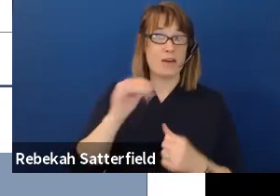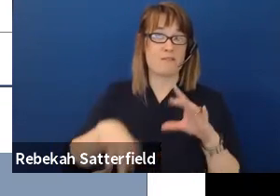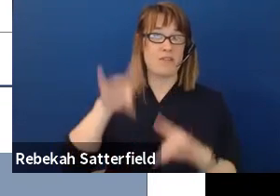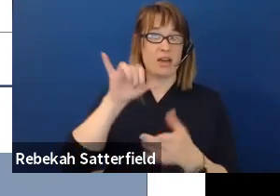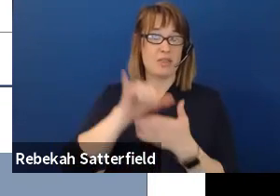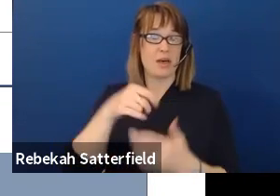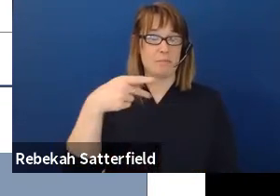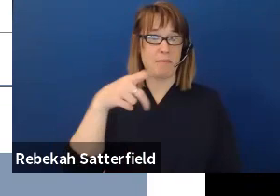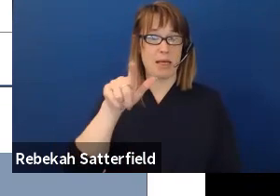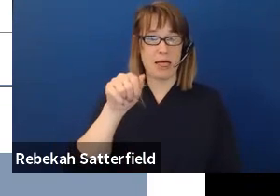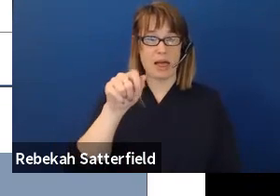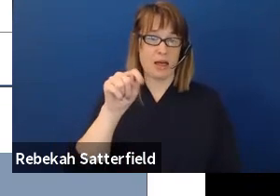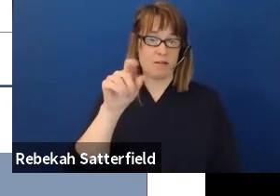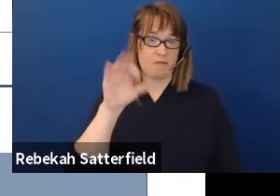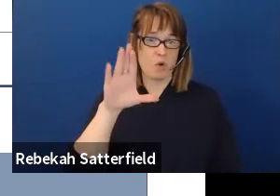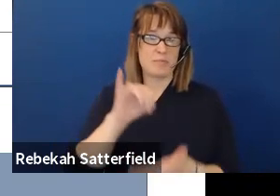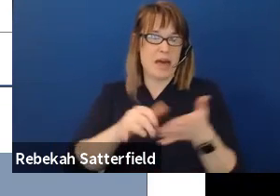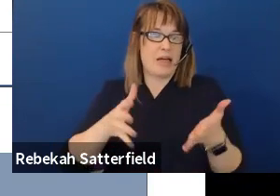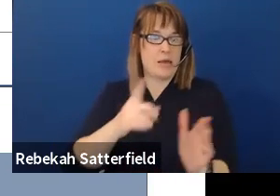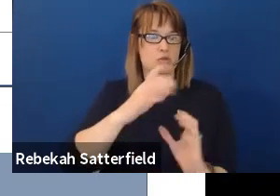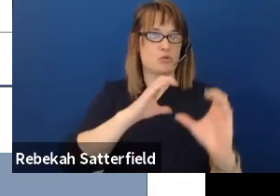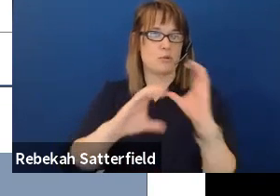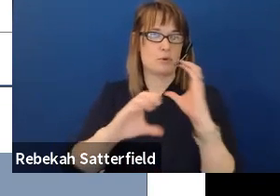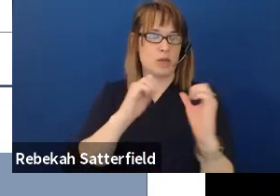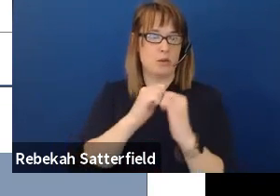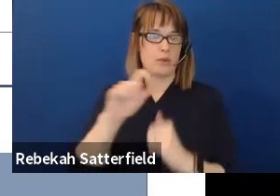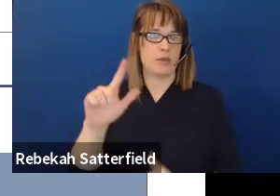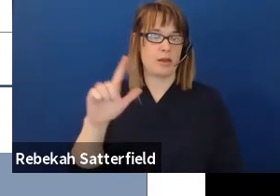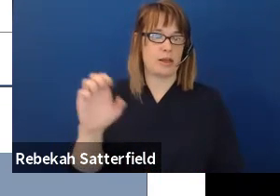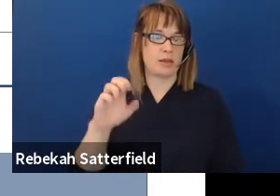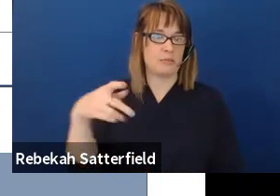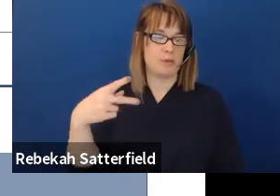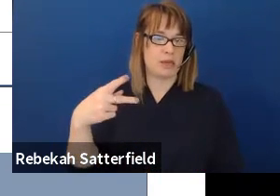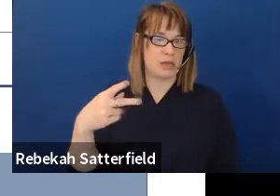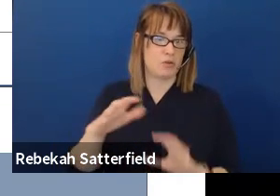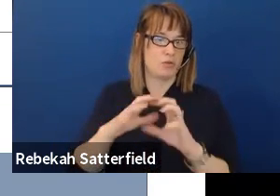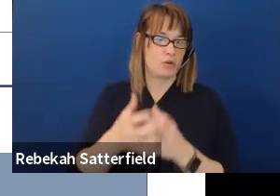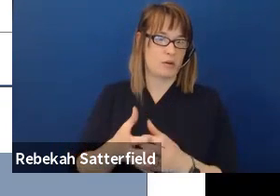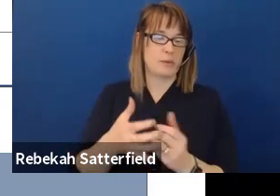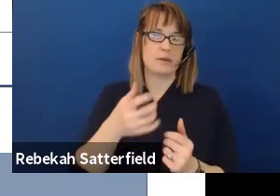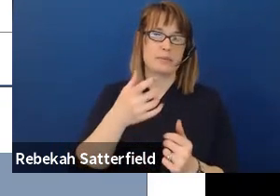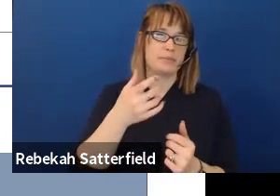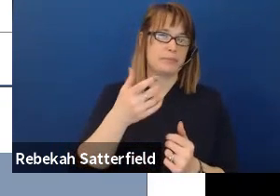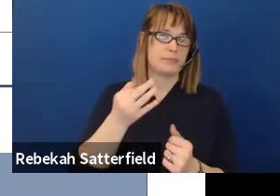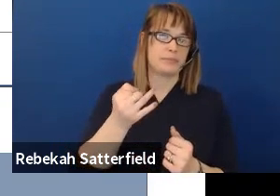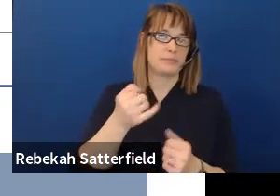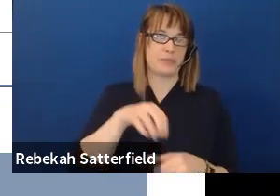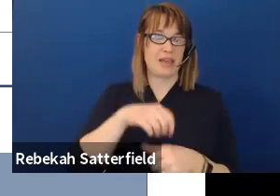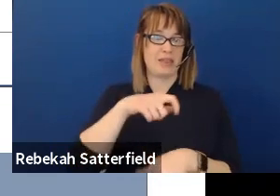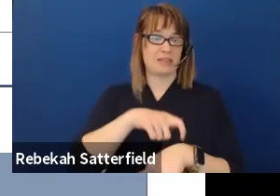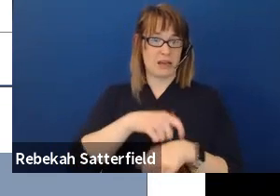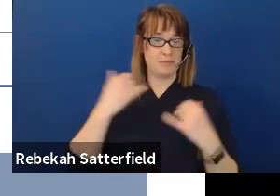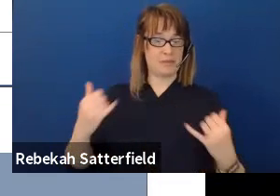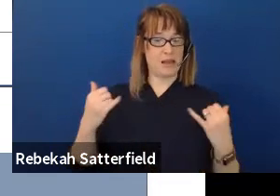that allows you to communicate with your LEP population. In the time that we're